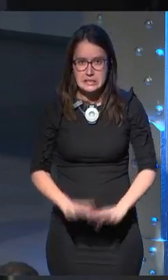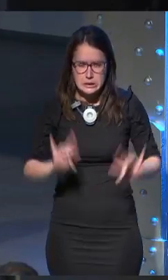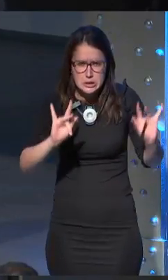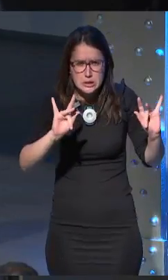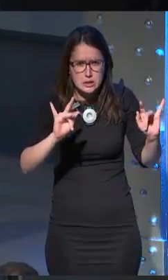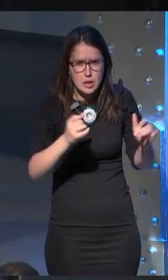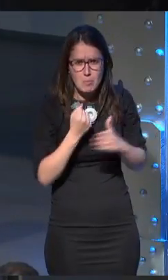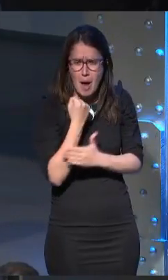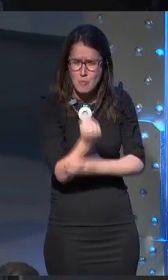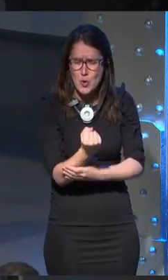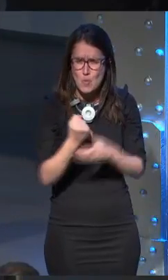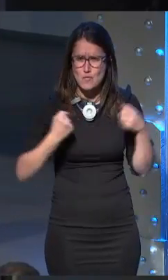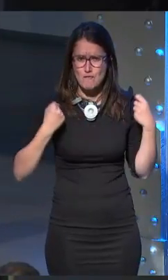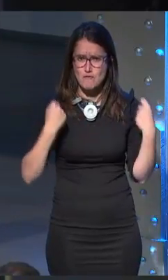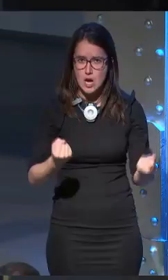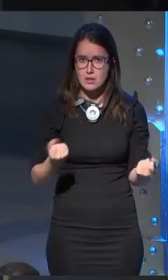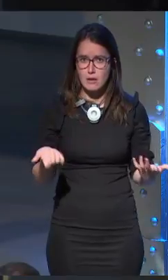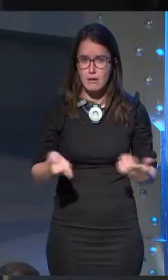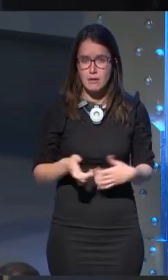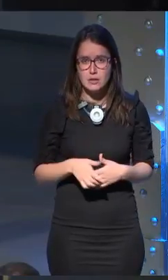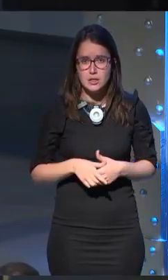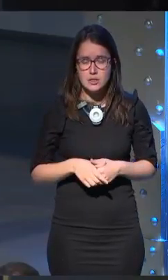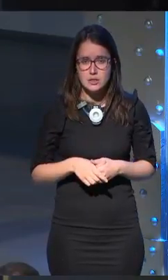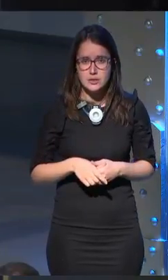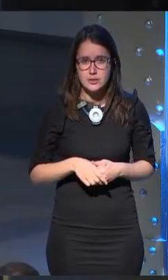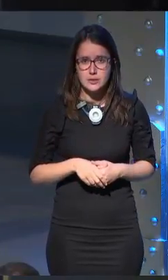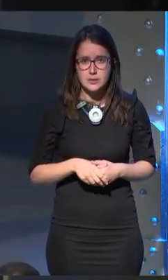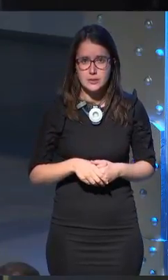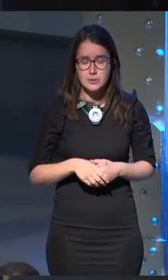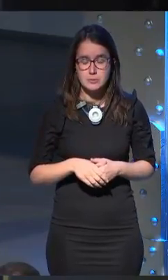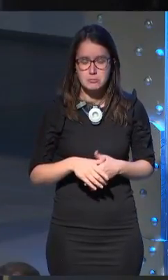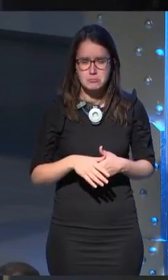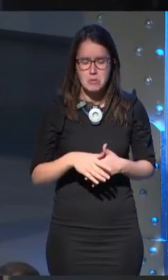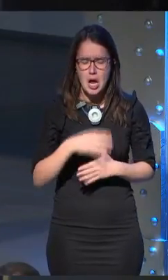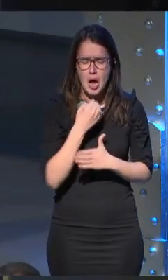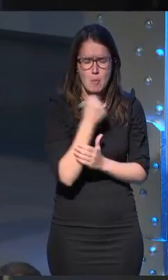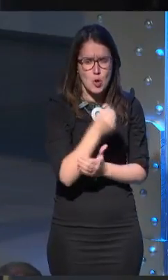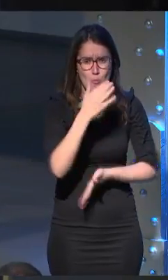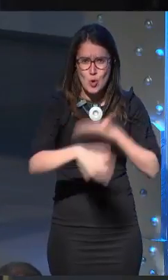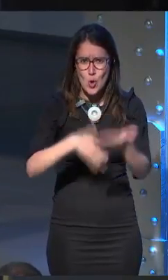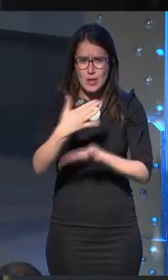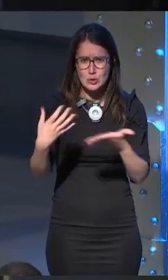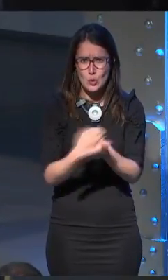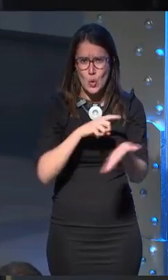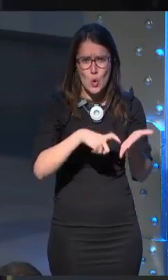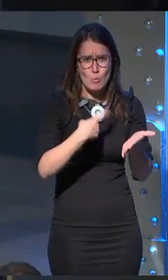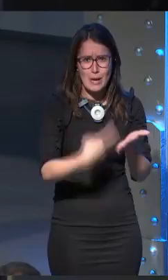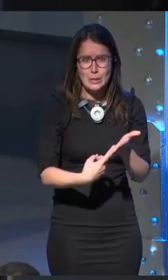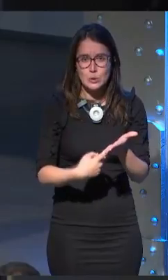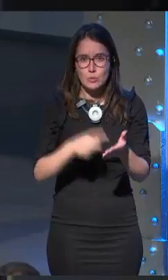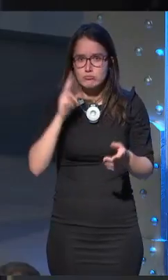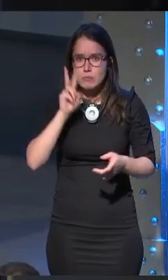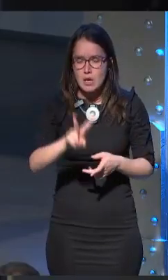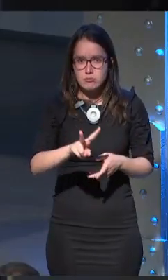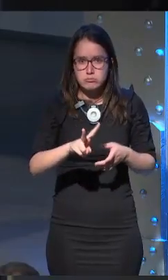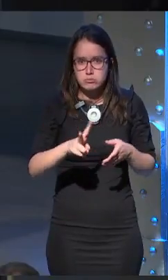Supportive. You mean of the science and doing the? Yeah. He was very supportive of doing this, and he recognized the value in it and was